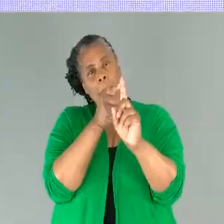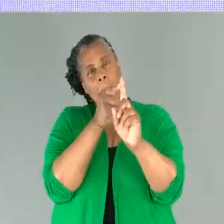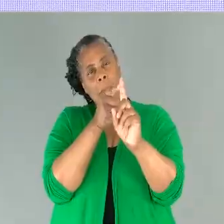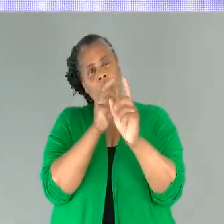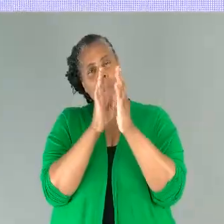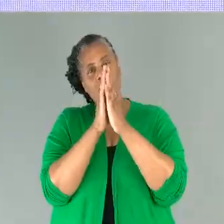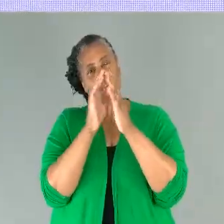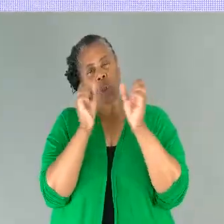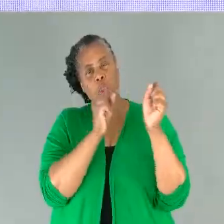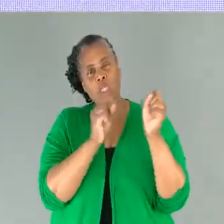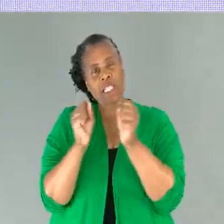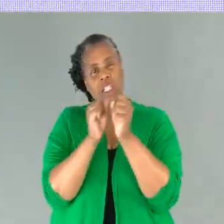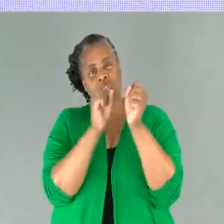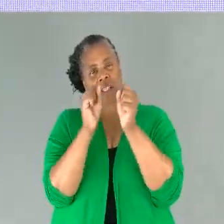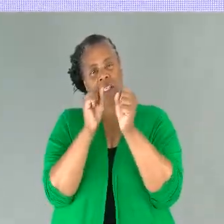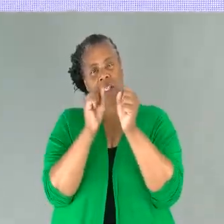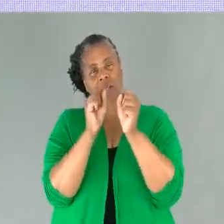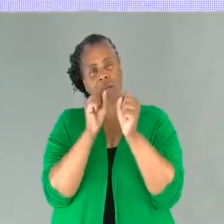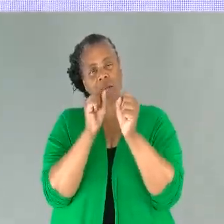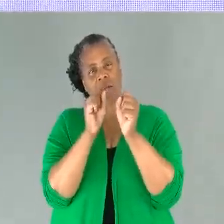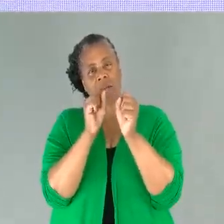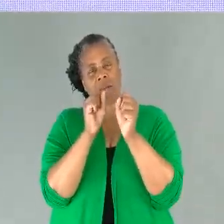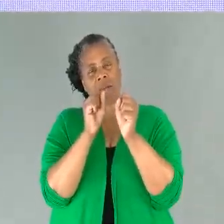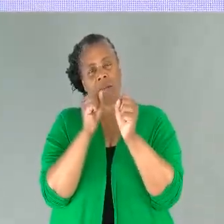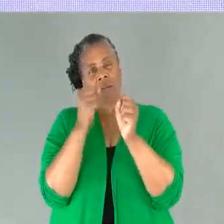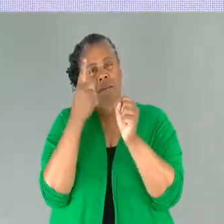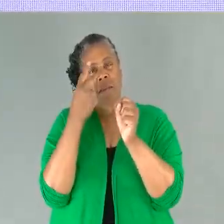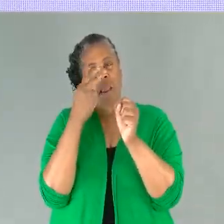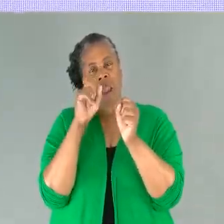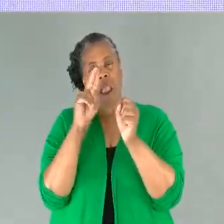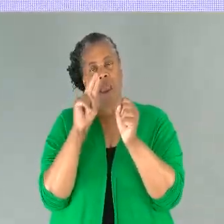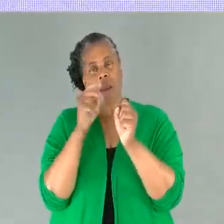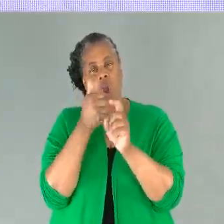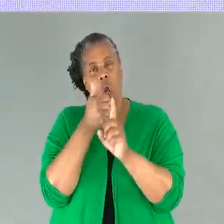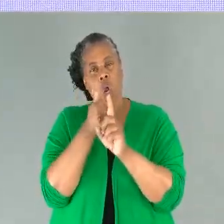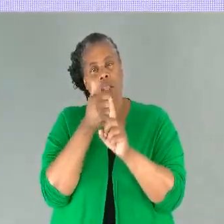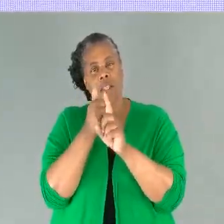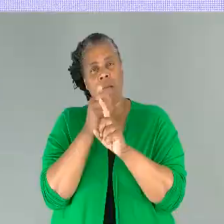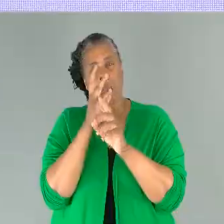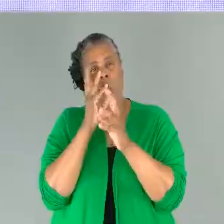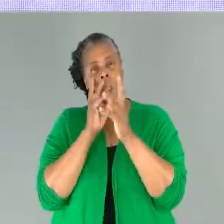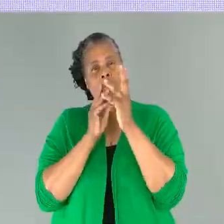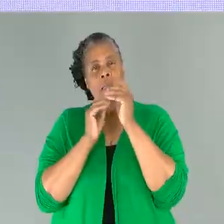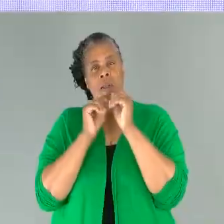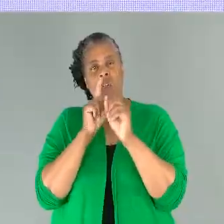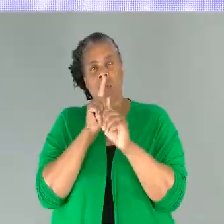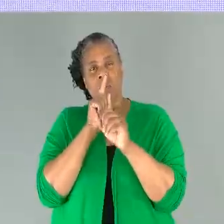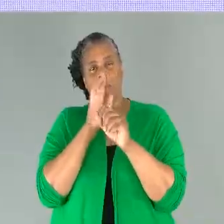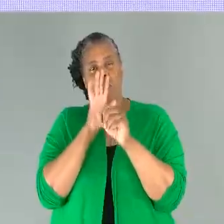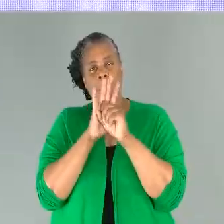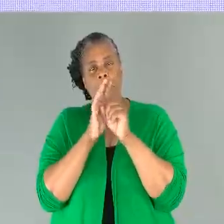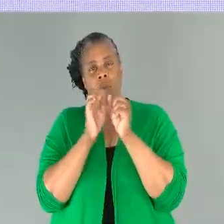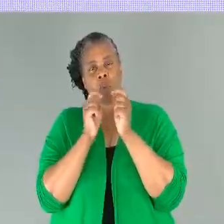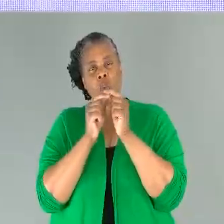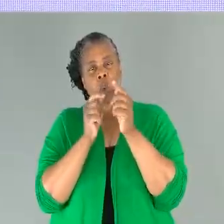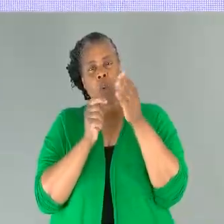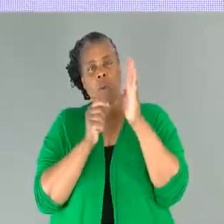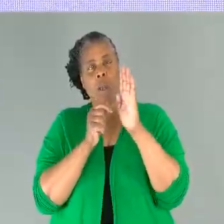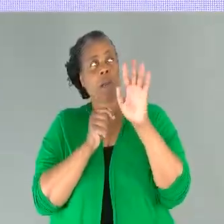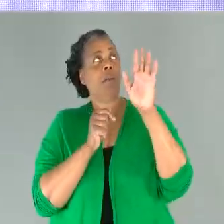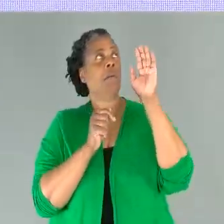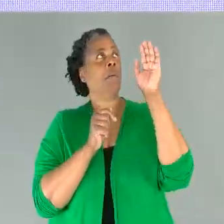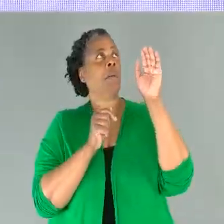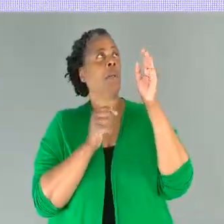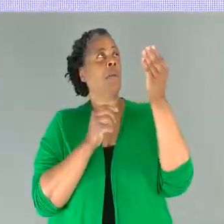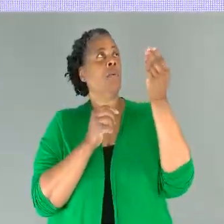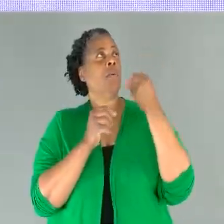strategically. And Hannah's now in the middle seat. And she vows, Lord, if you give me